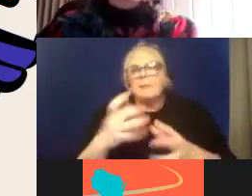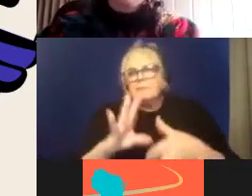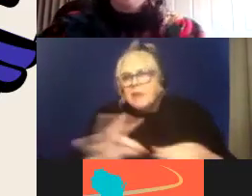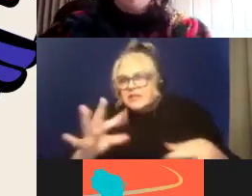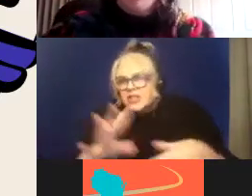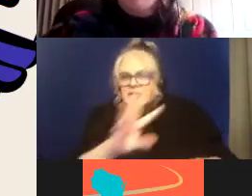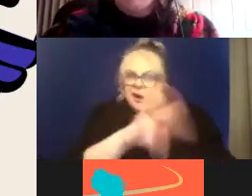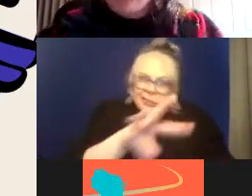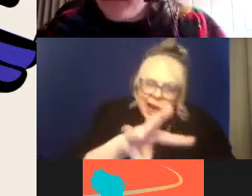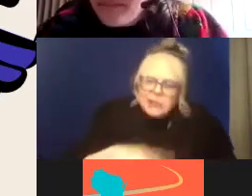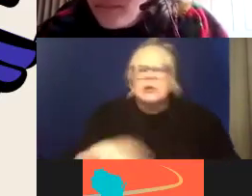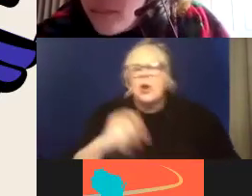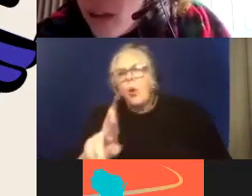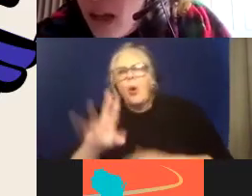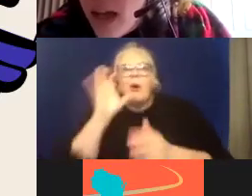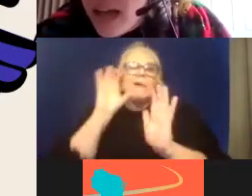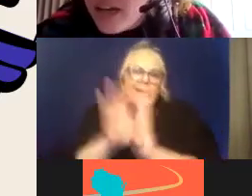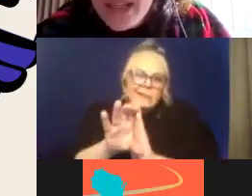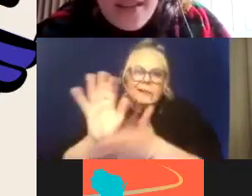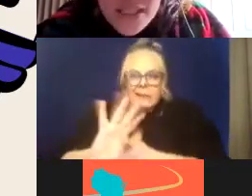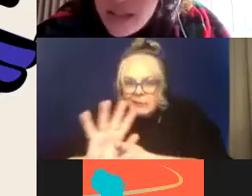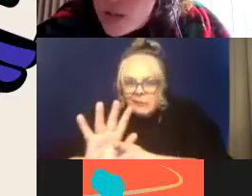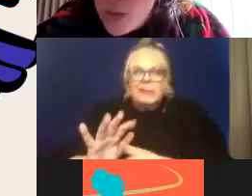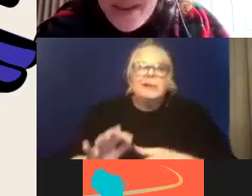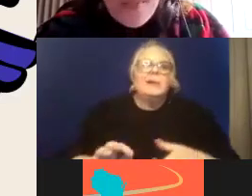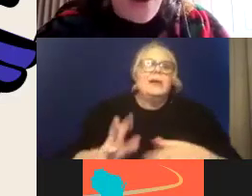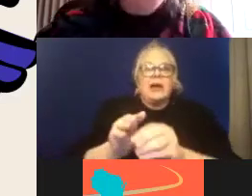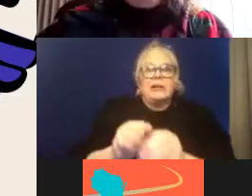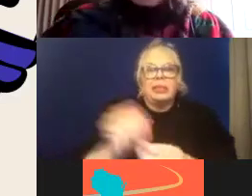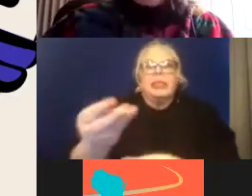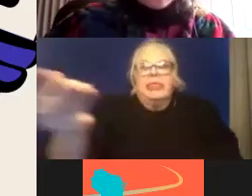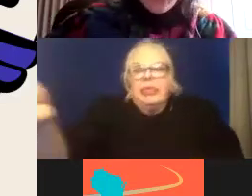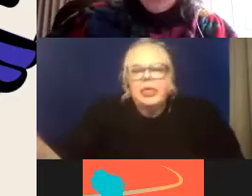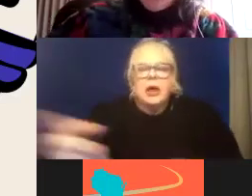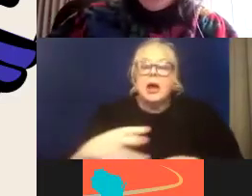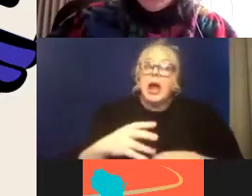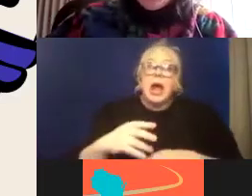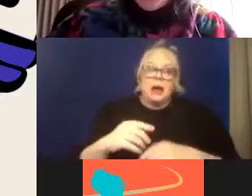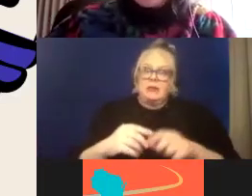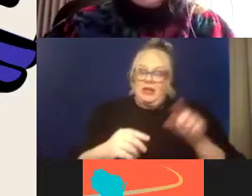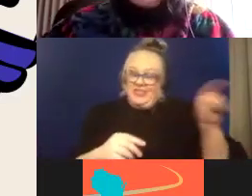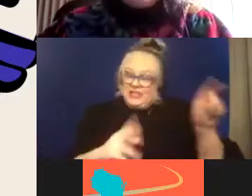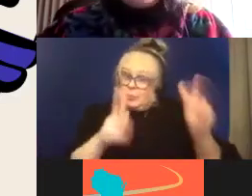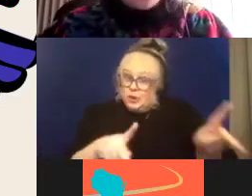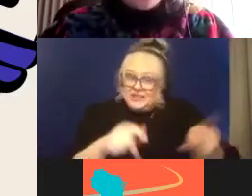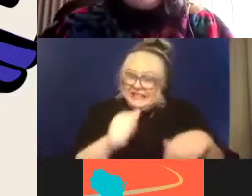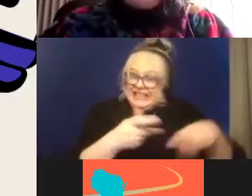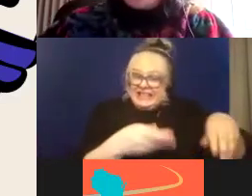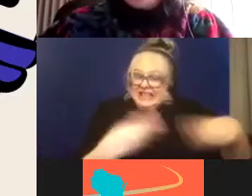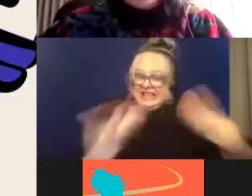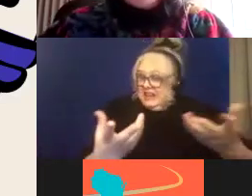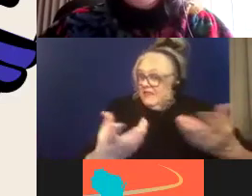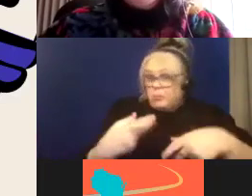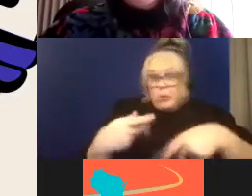shared. And I'd really love to see this tool become obsolete when platforms update their policies, but for right now, it's